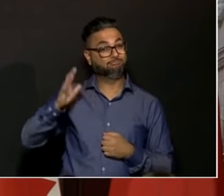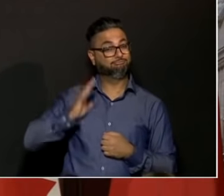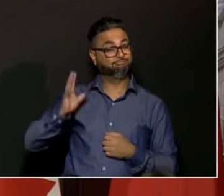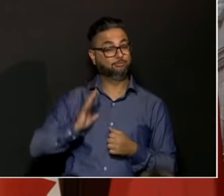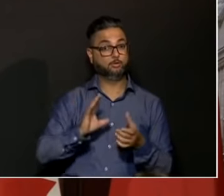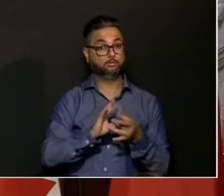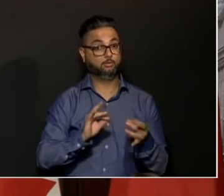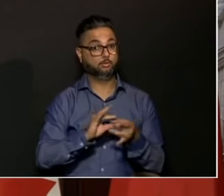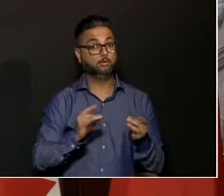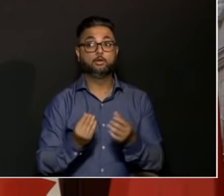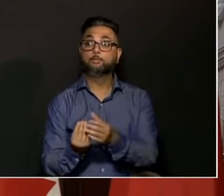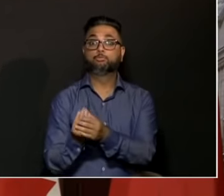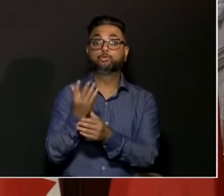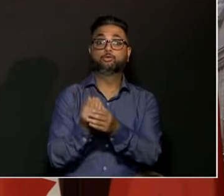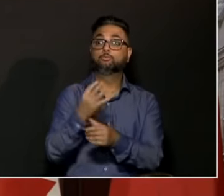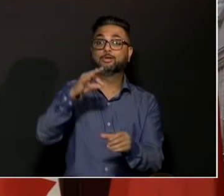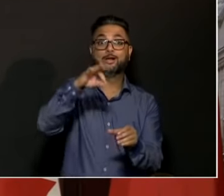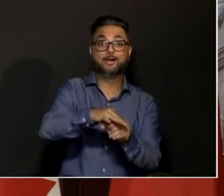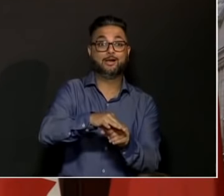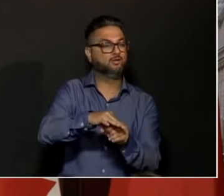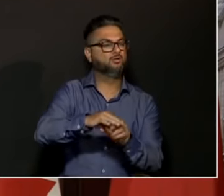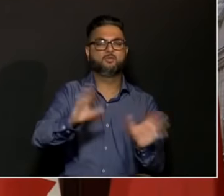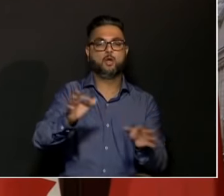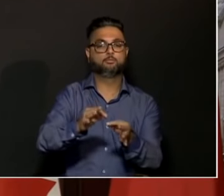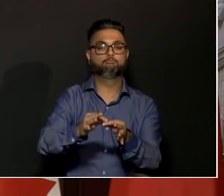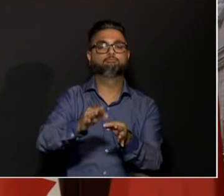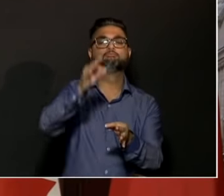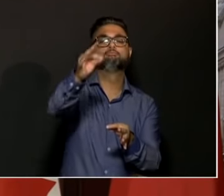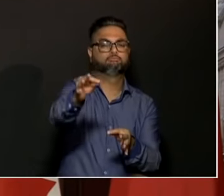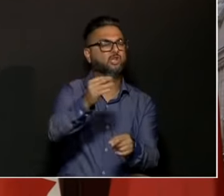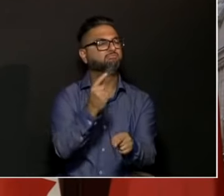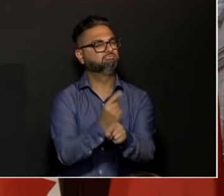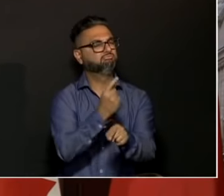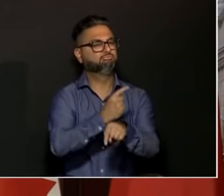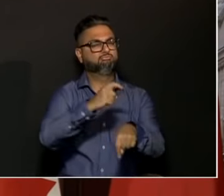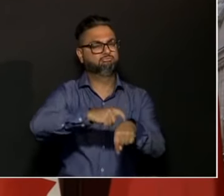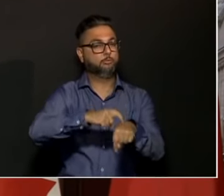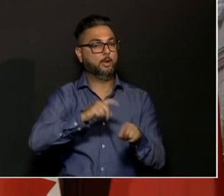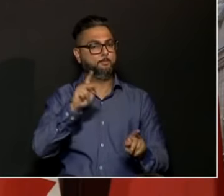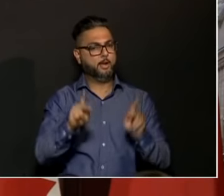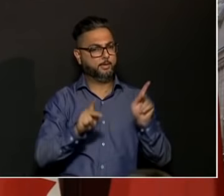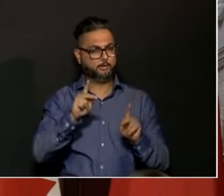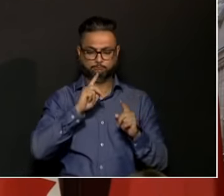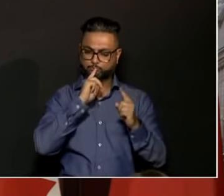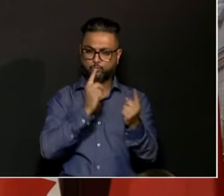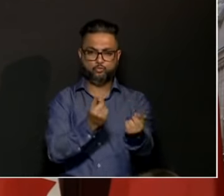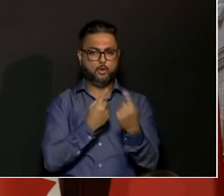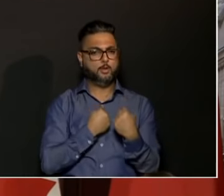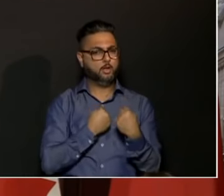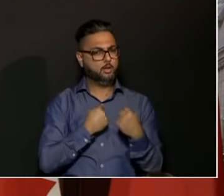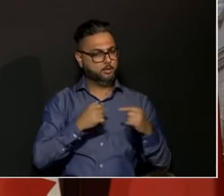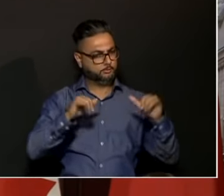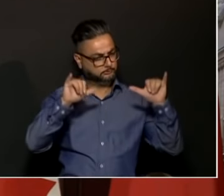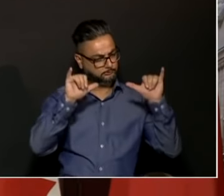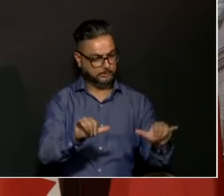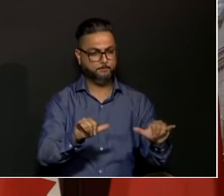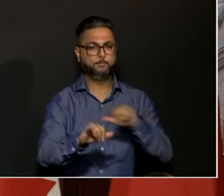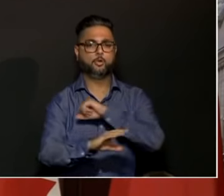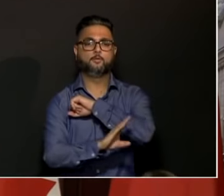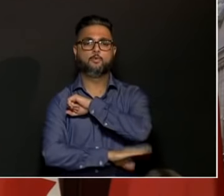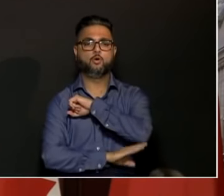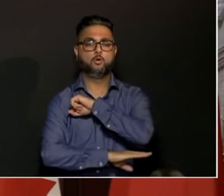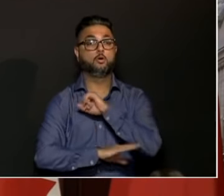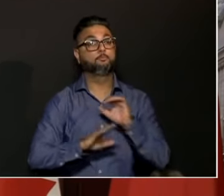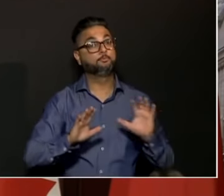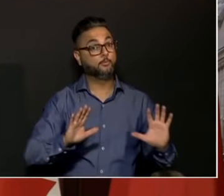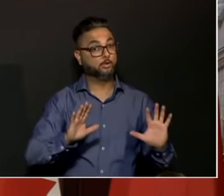in the spring. We'll be calling it the regular time. We have a mandate from the people, a strong mandate. We're going to carry that forward. But it's always good to